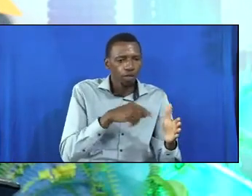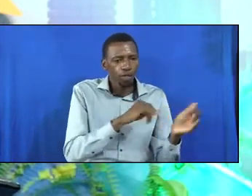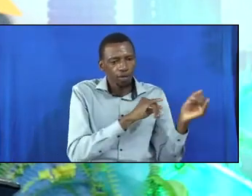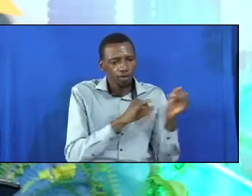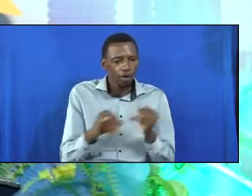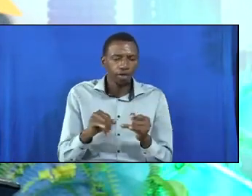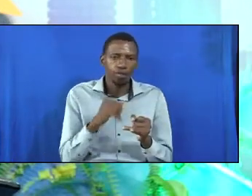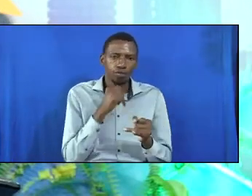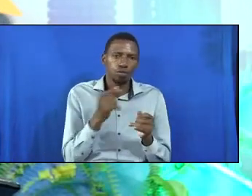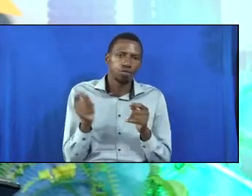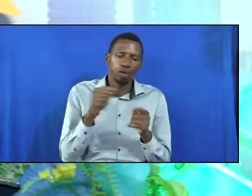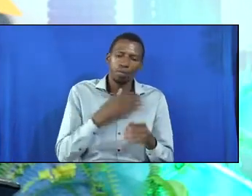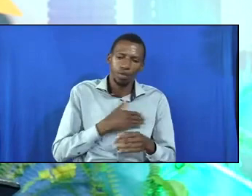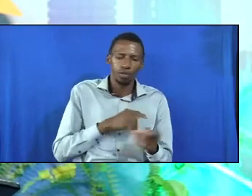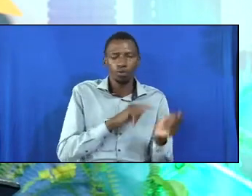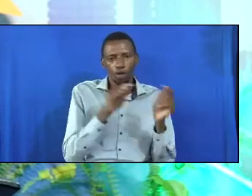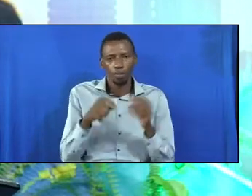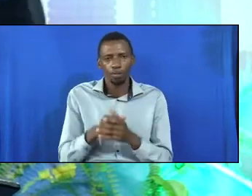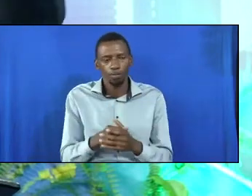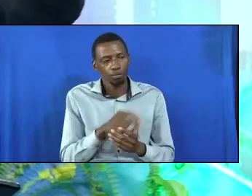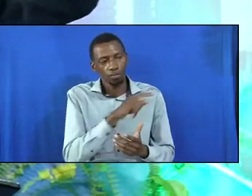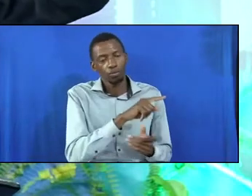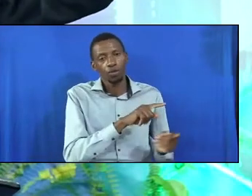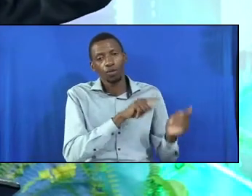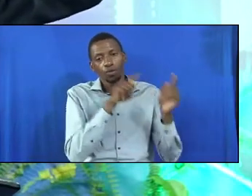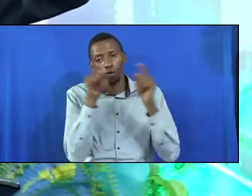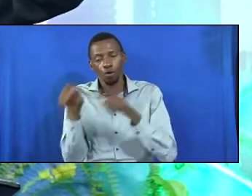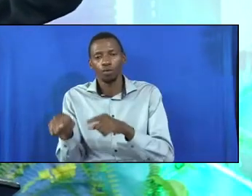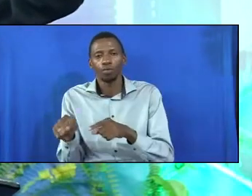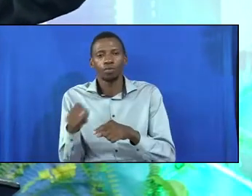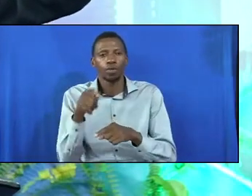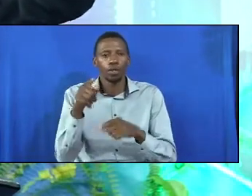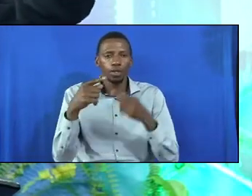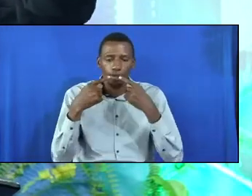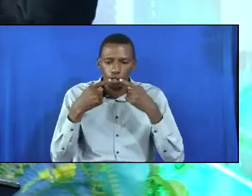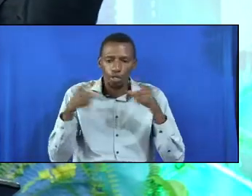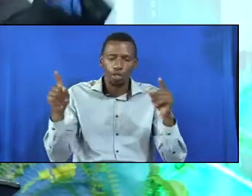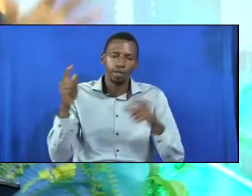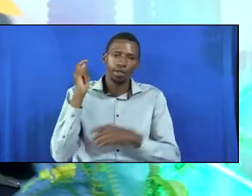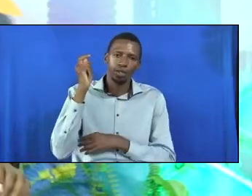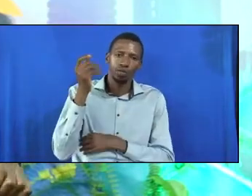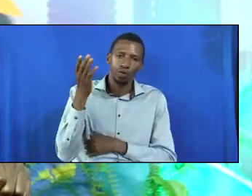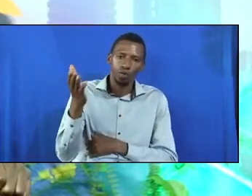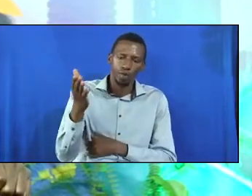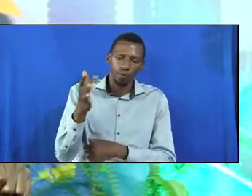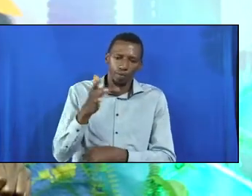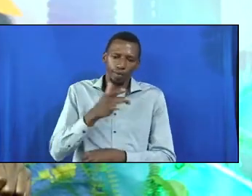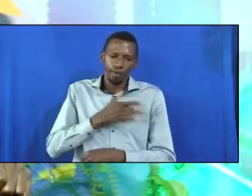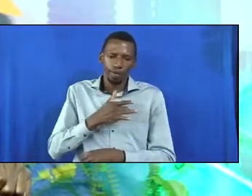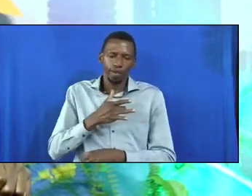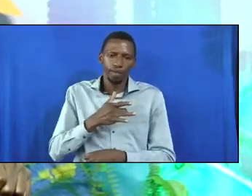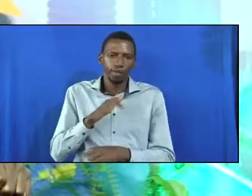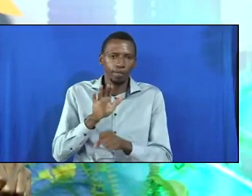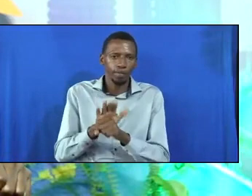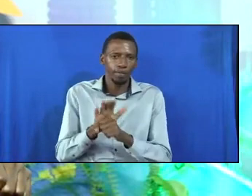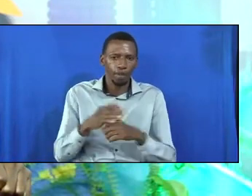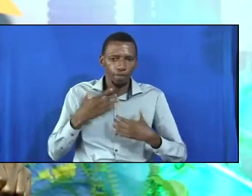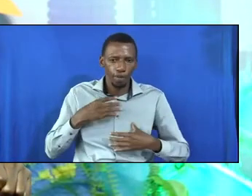Please come here. So I went there, and I was able to declare that testimony there, and it touched many, I